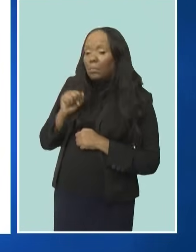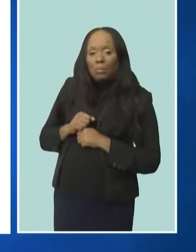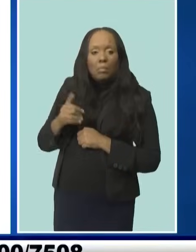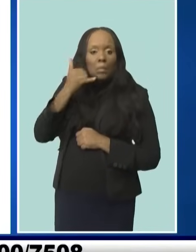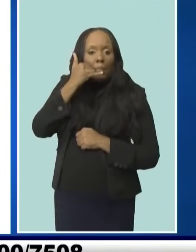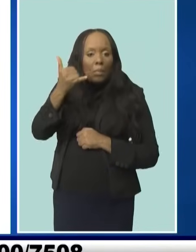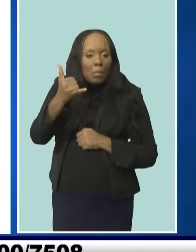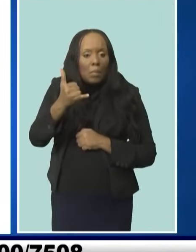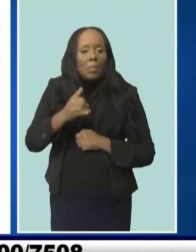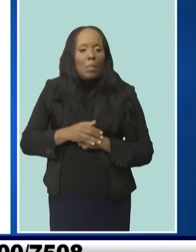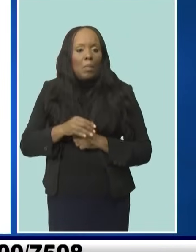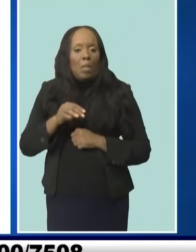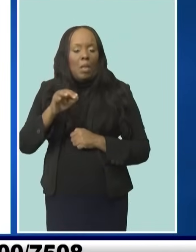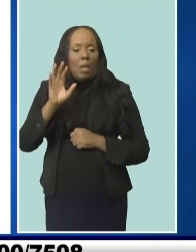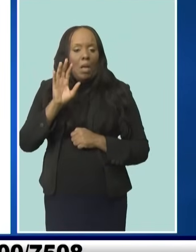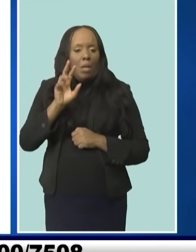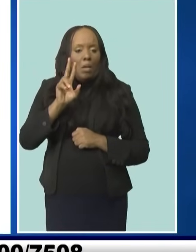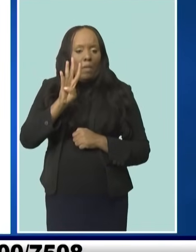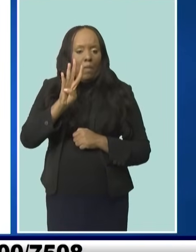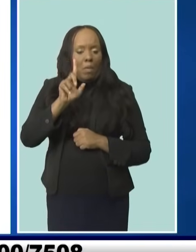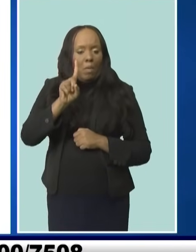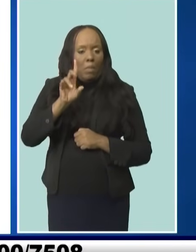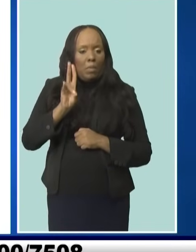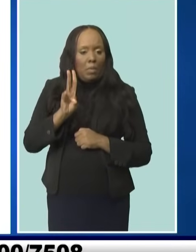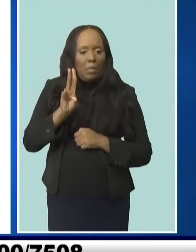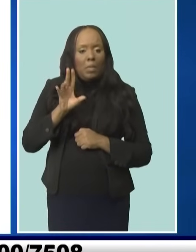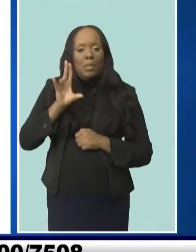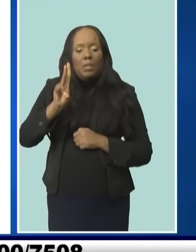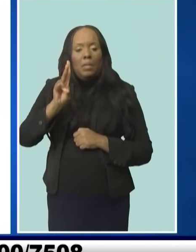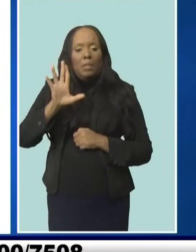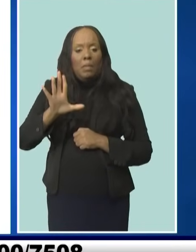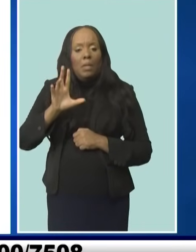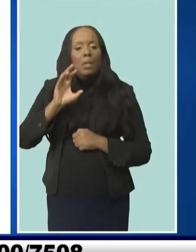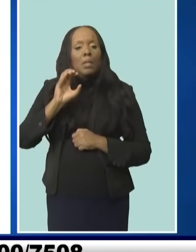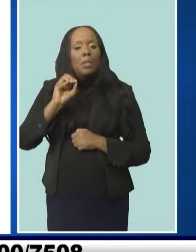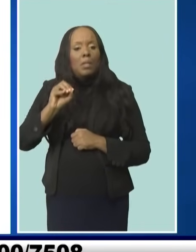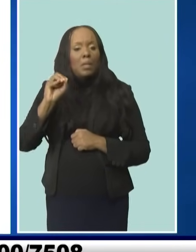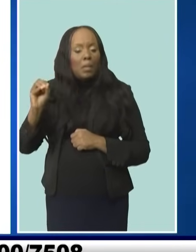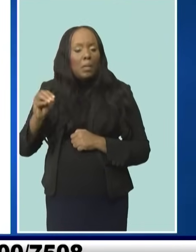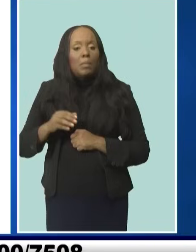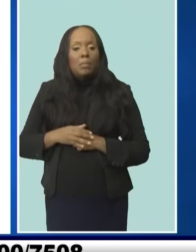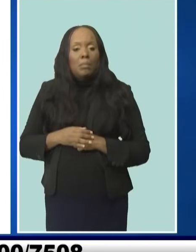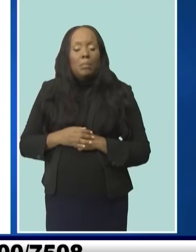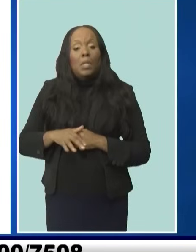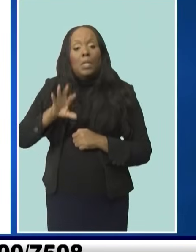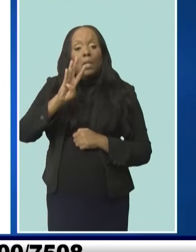contact the Criminal Investigations Department at the Black Rock Police Station at telephone numbers of